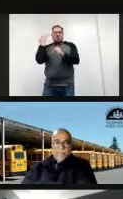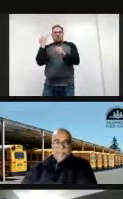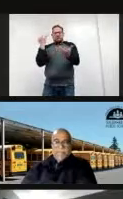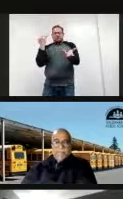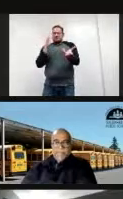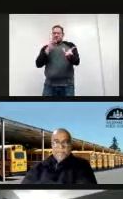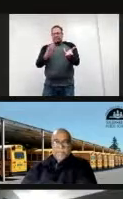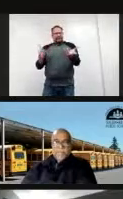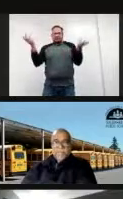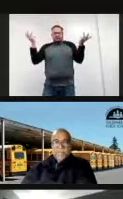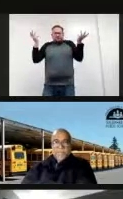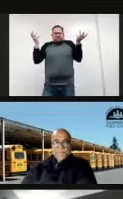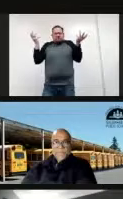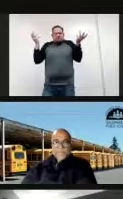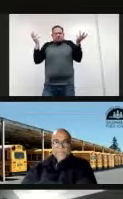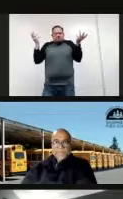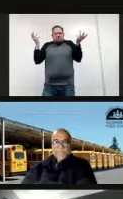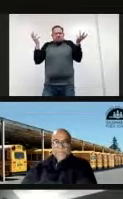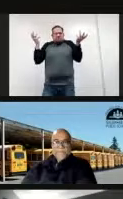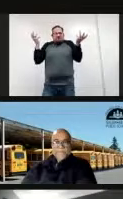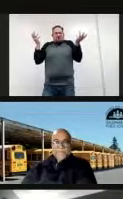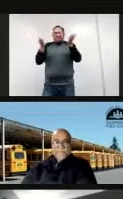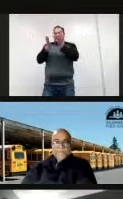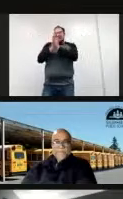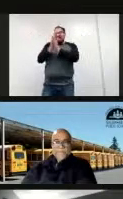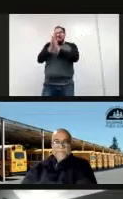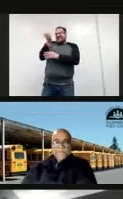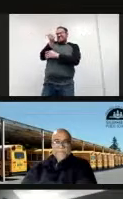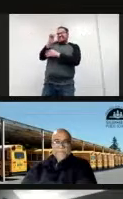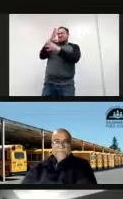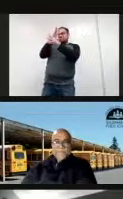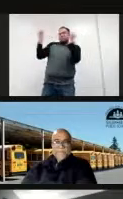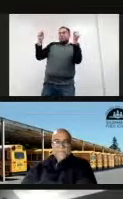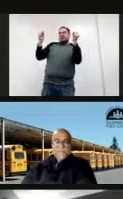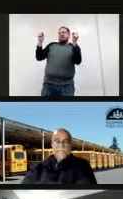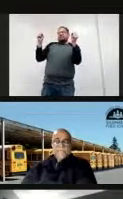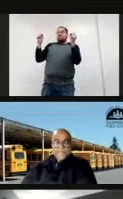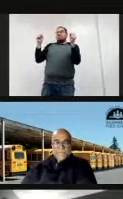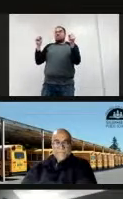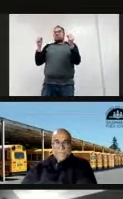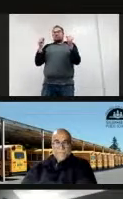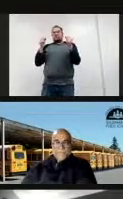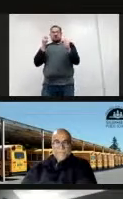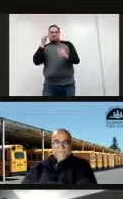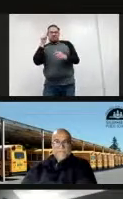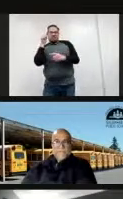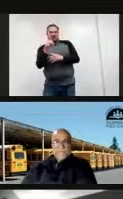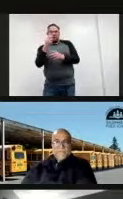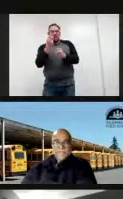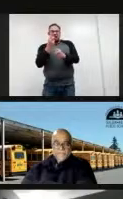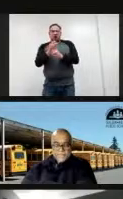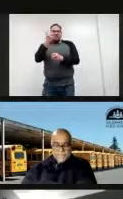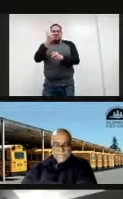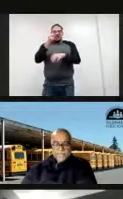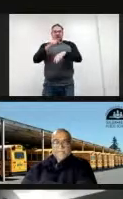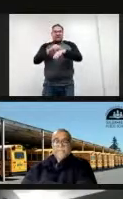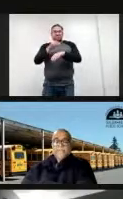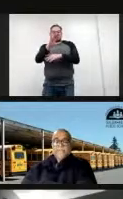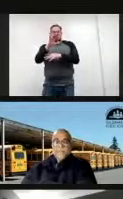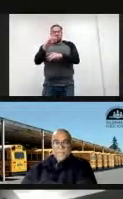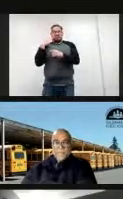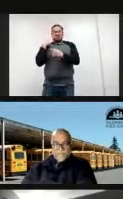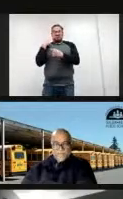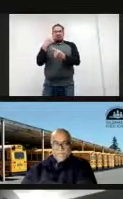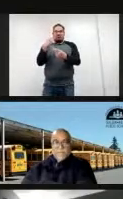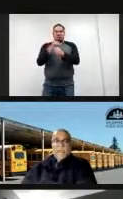is. You ask any superintendent, is this the hardest time in your whole career? And they'd